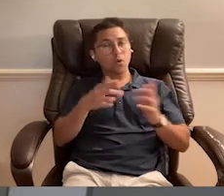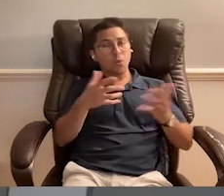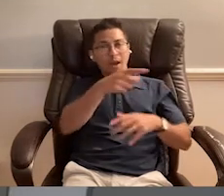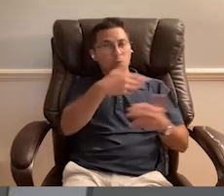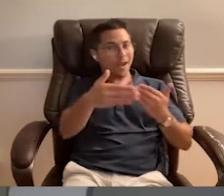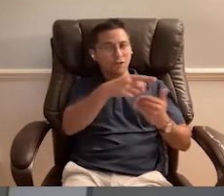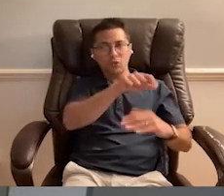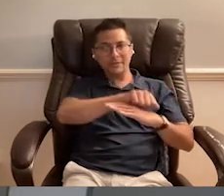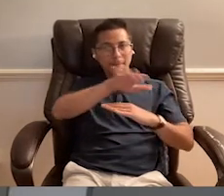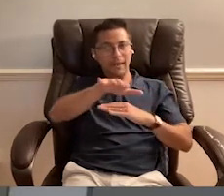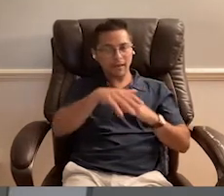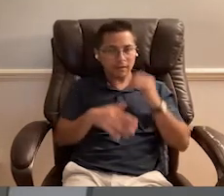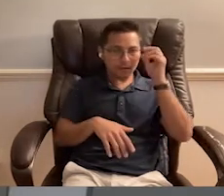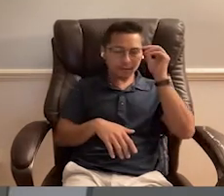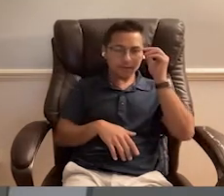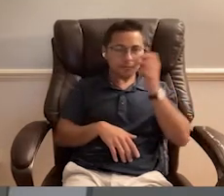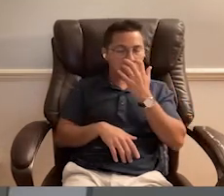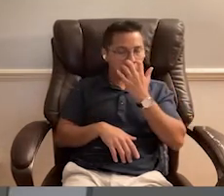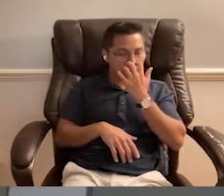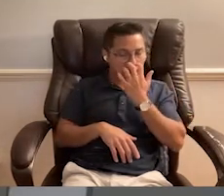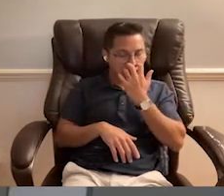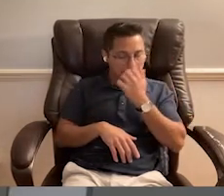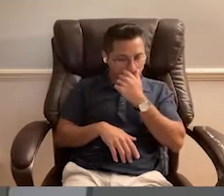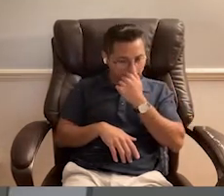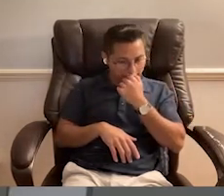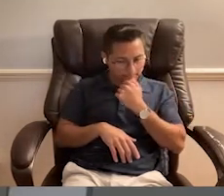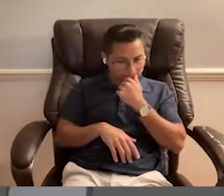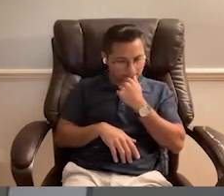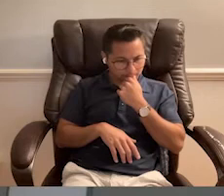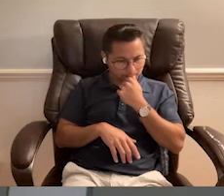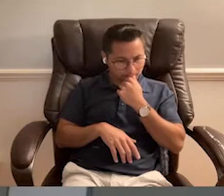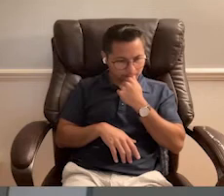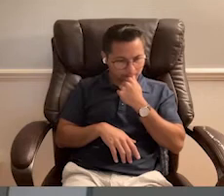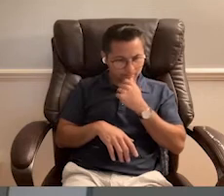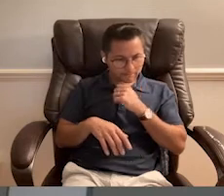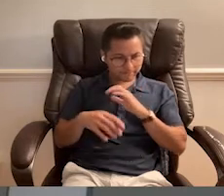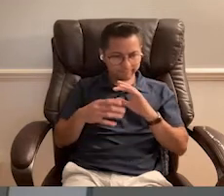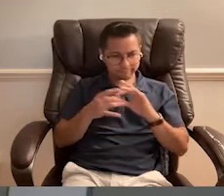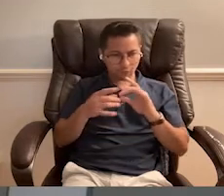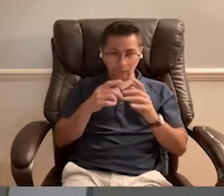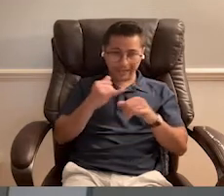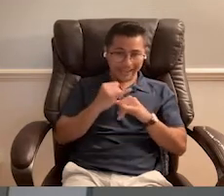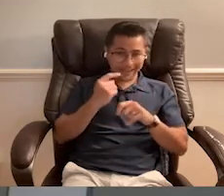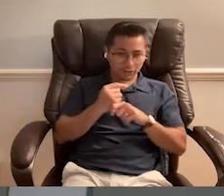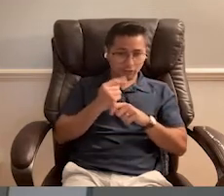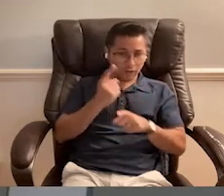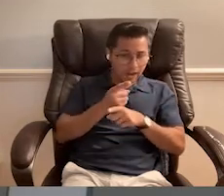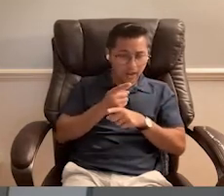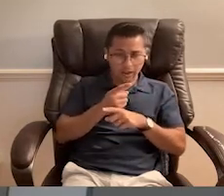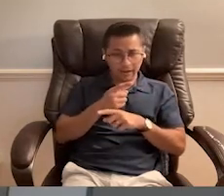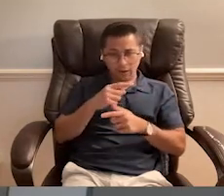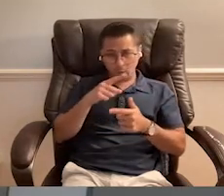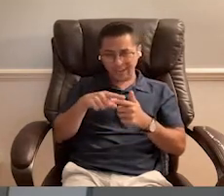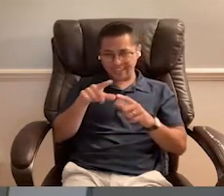thing, is we review what you submit to us. So we you have that child tested 5 times. Yeah. So he said he just marked them all, he found where he did it